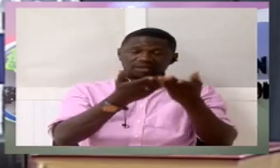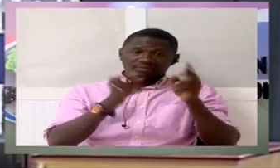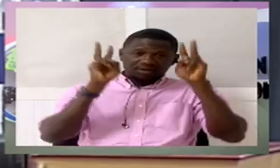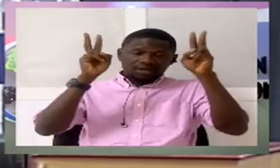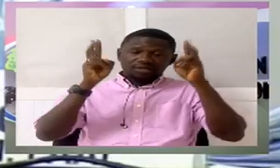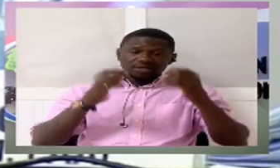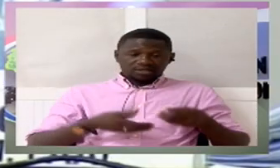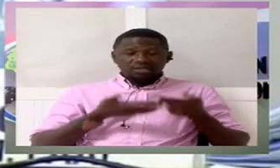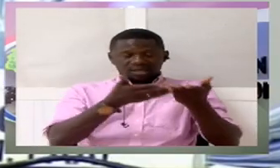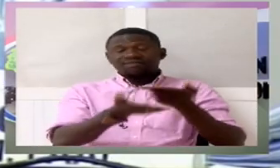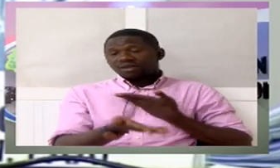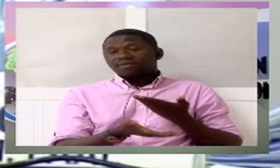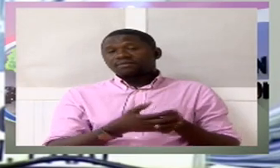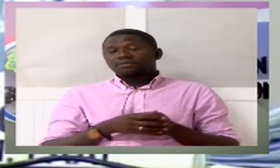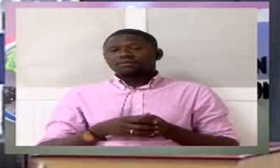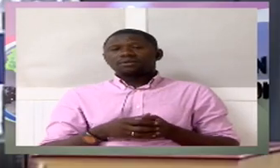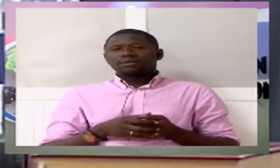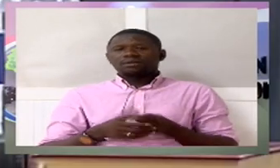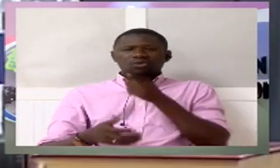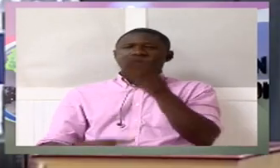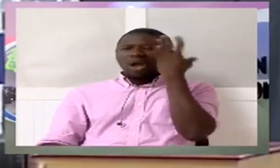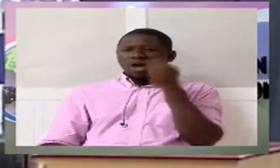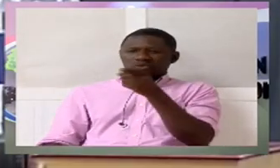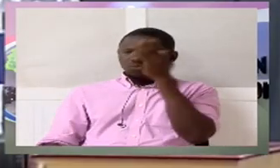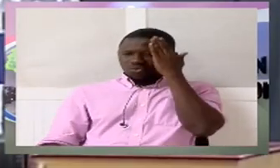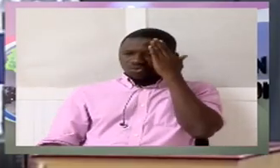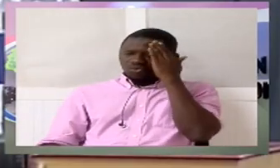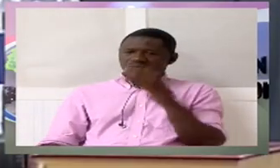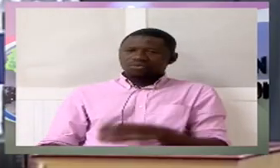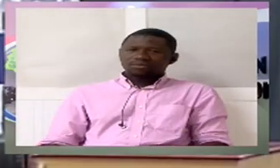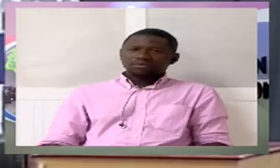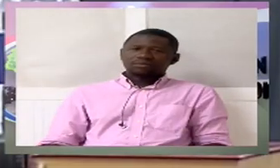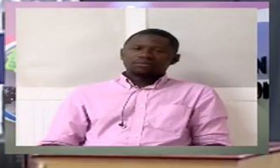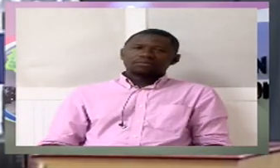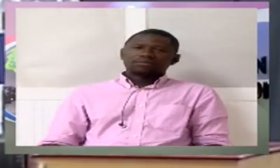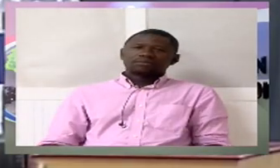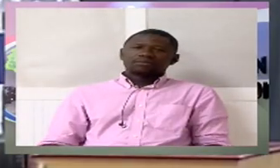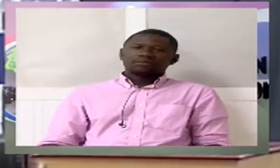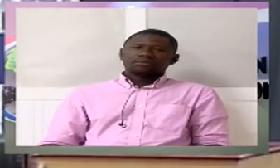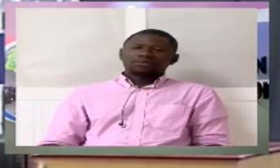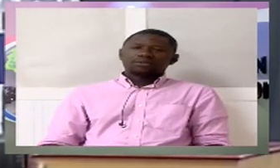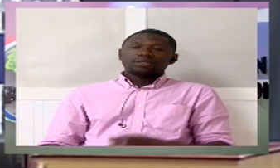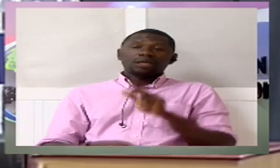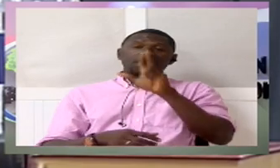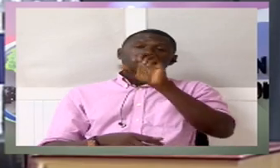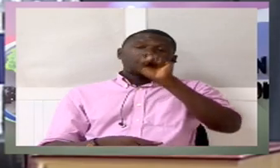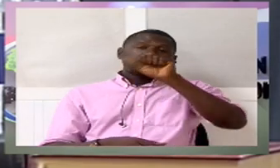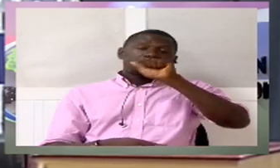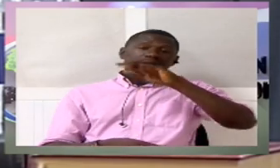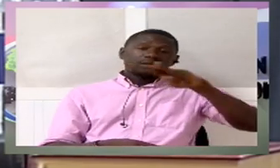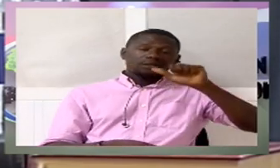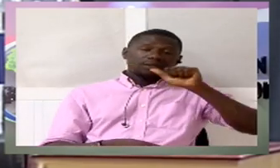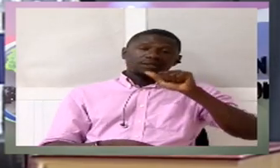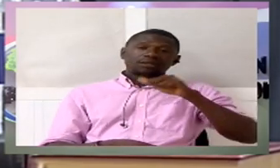him. How do you know that? Keolo nyadile. Sana ya fonyele koye agreement oleke ay ko di jama diela. Sana told me that they had